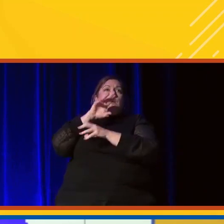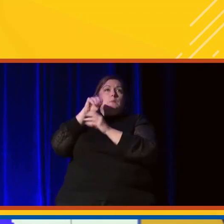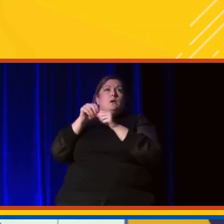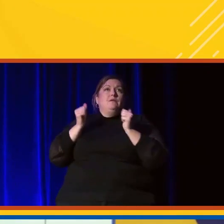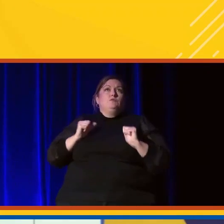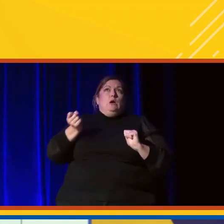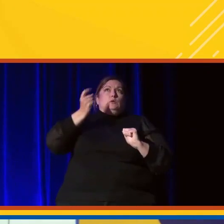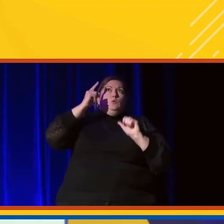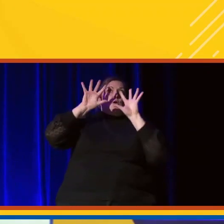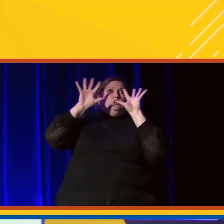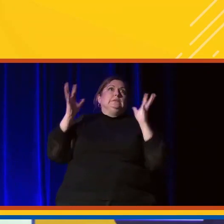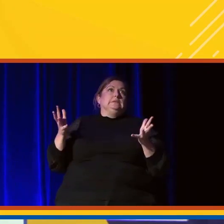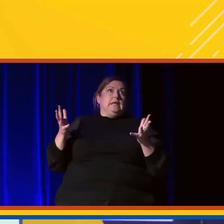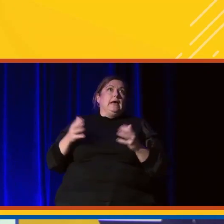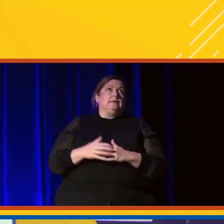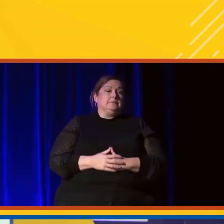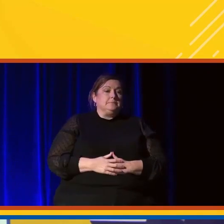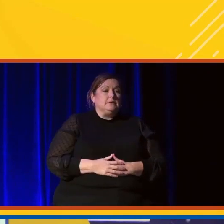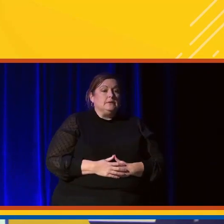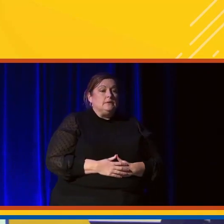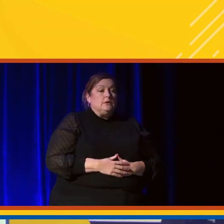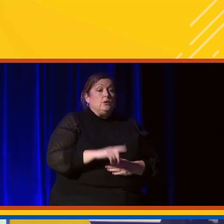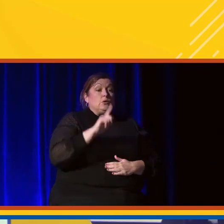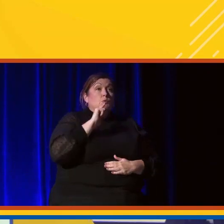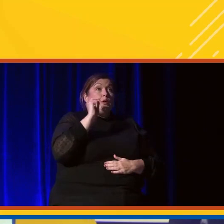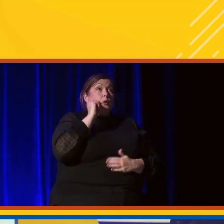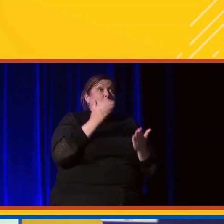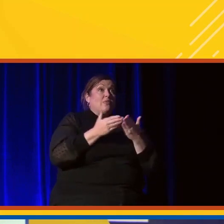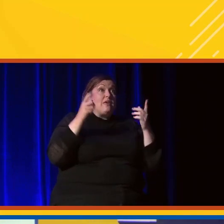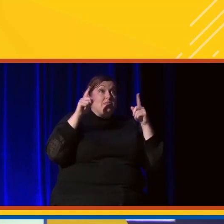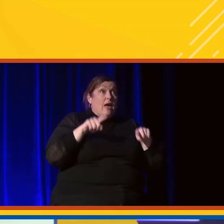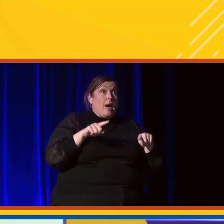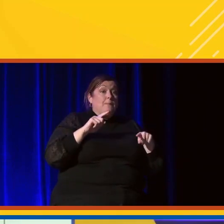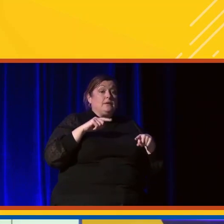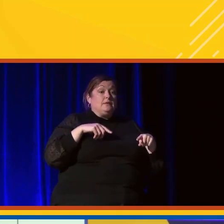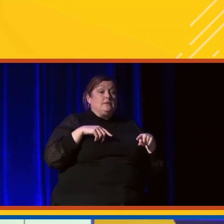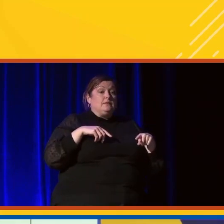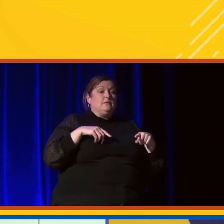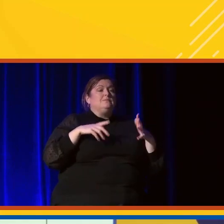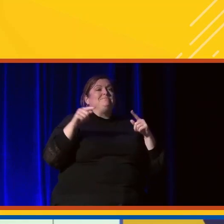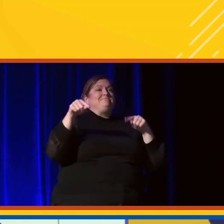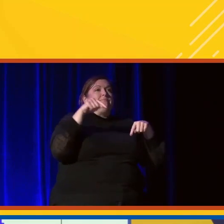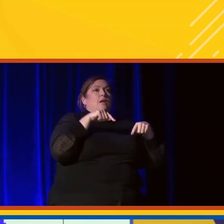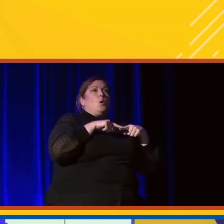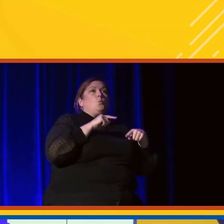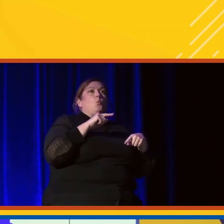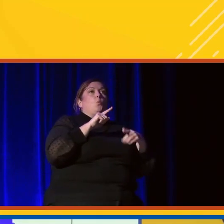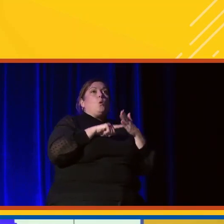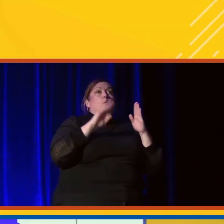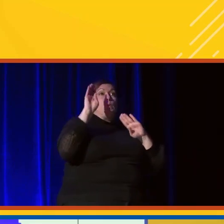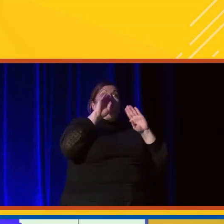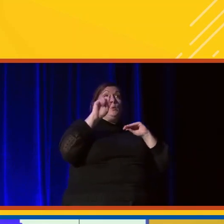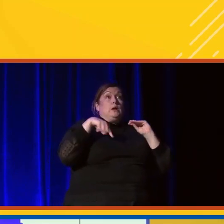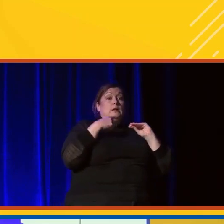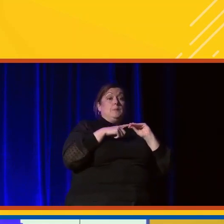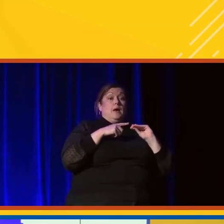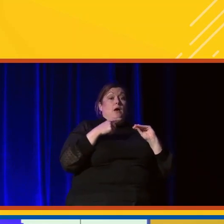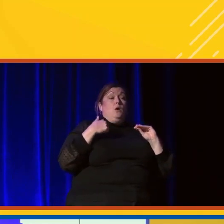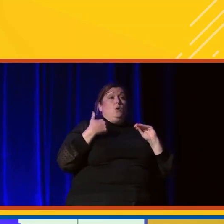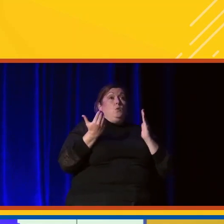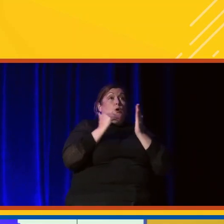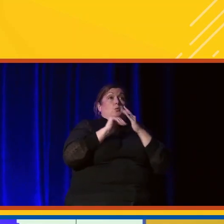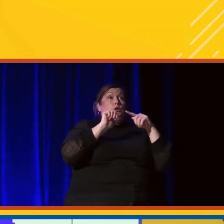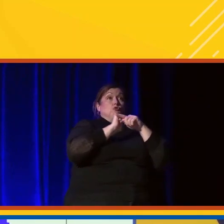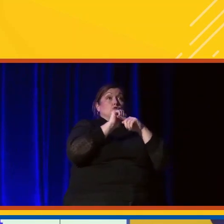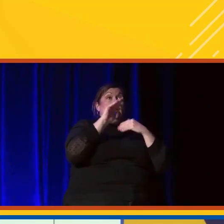to understand. The really cool thing that happens is what we were worried about is when we retrained